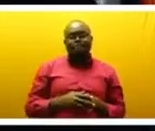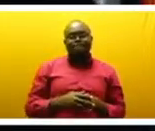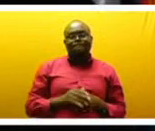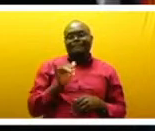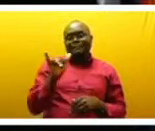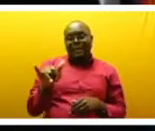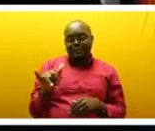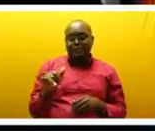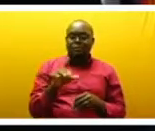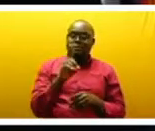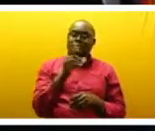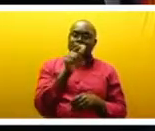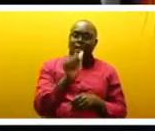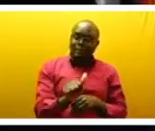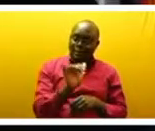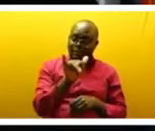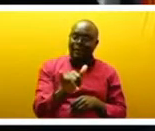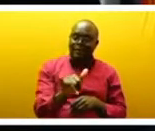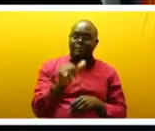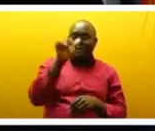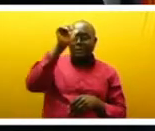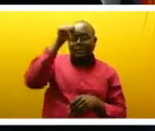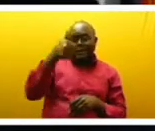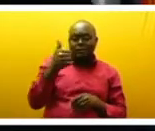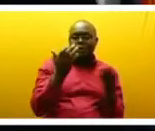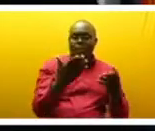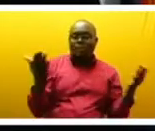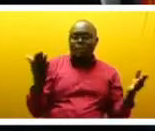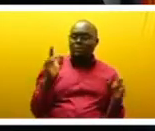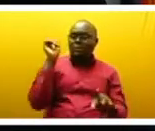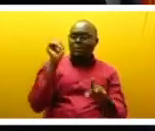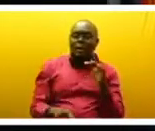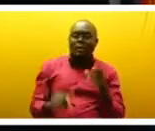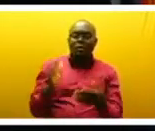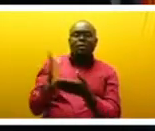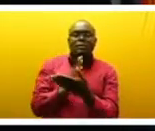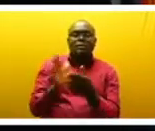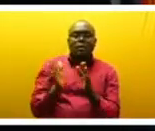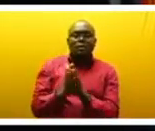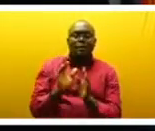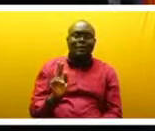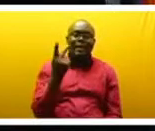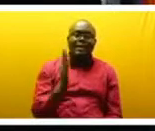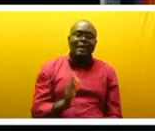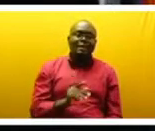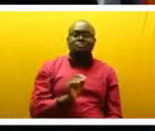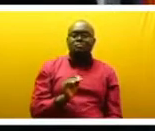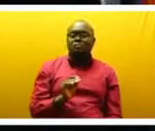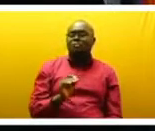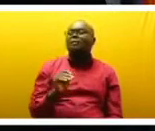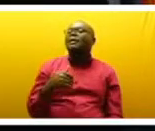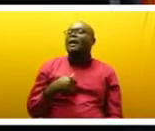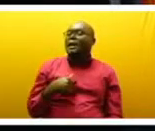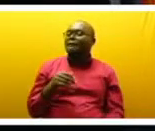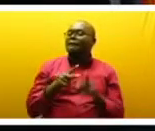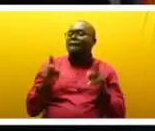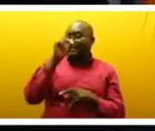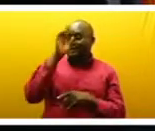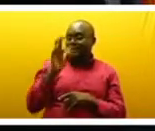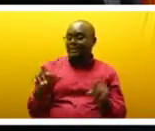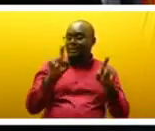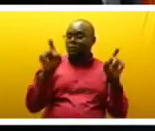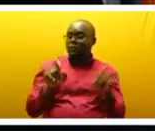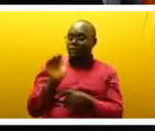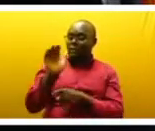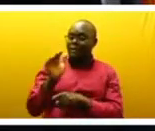that data is the intellectual property and cannot be shared with Kenyans. And there are very, very serious questions that arise. And I